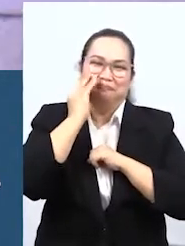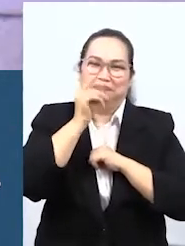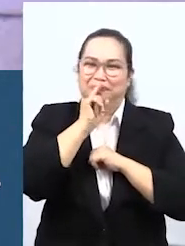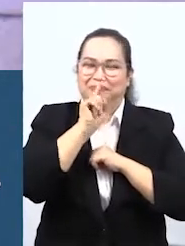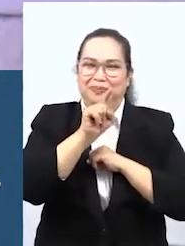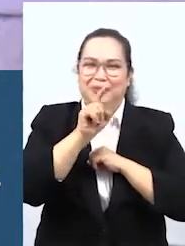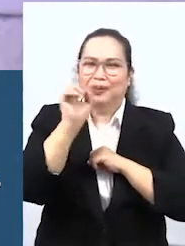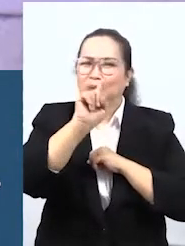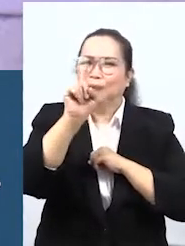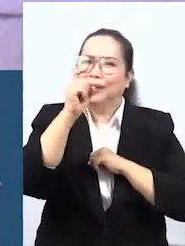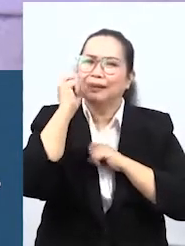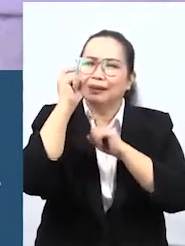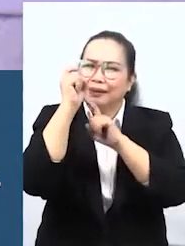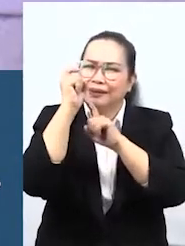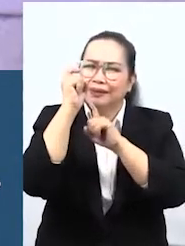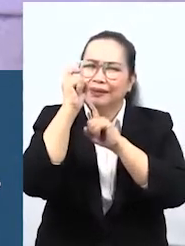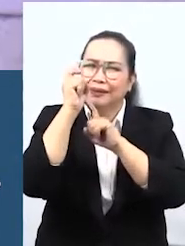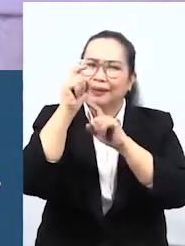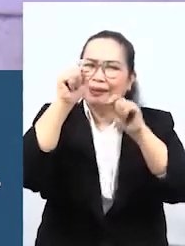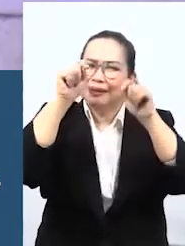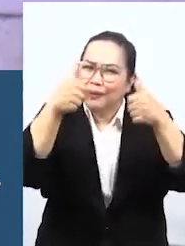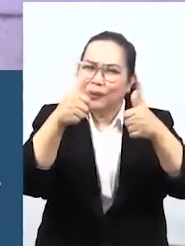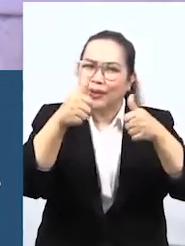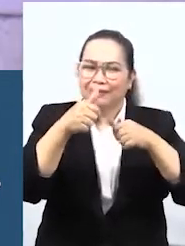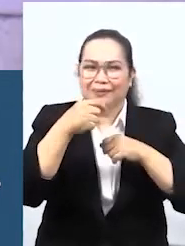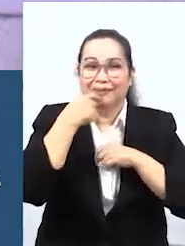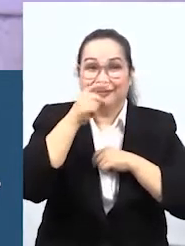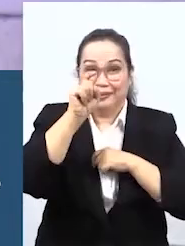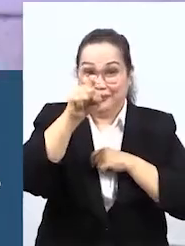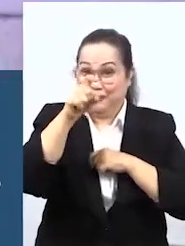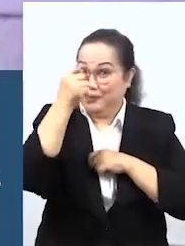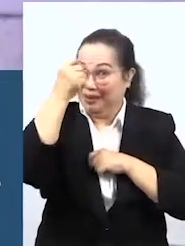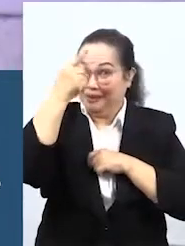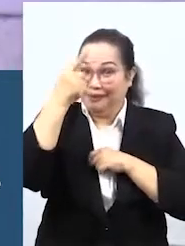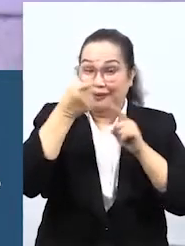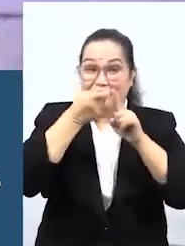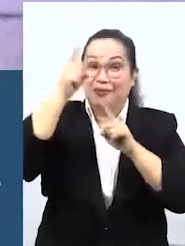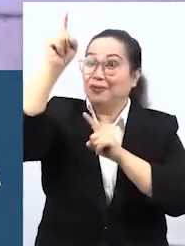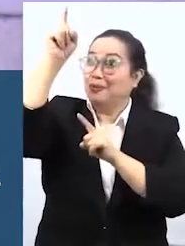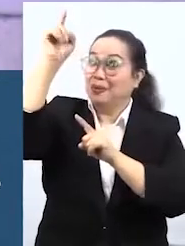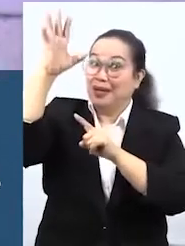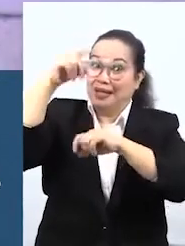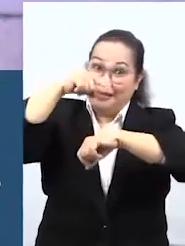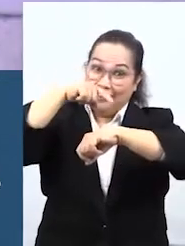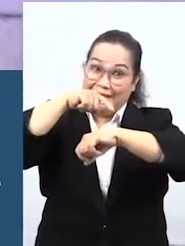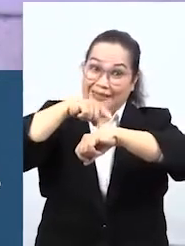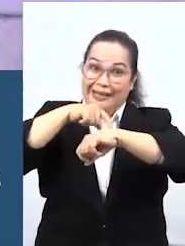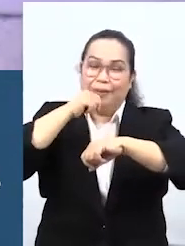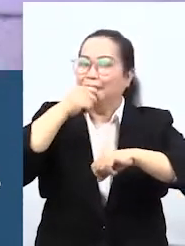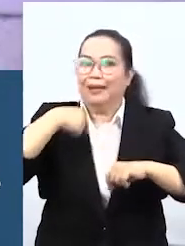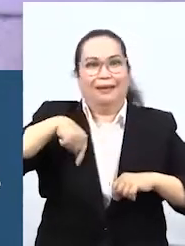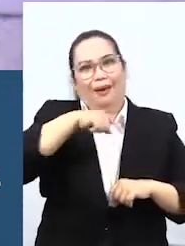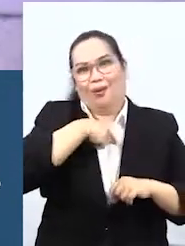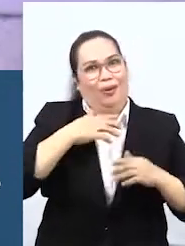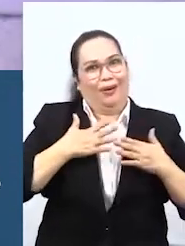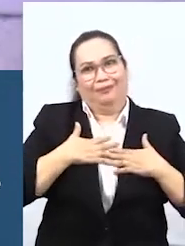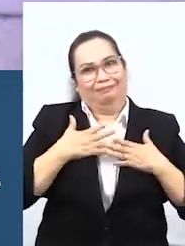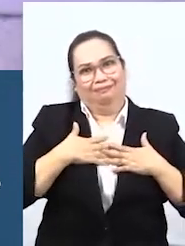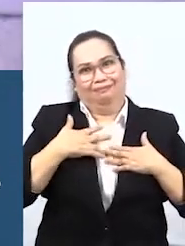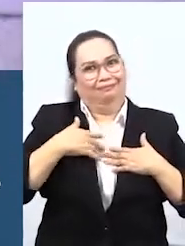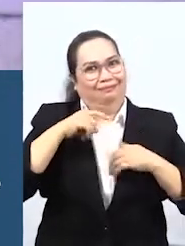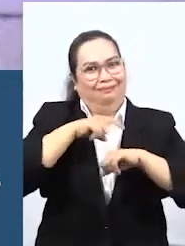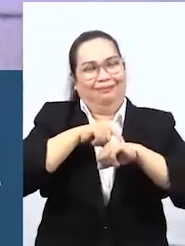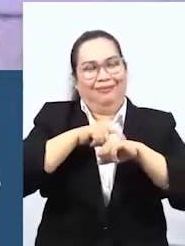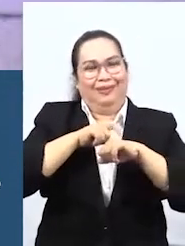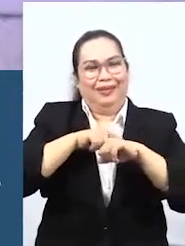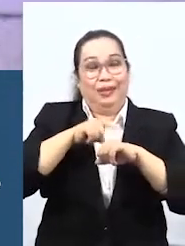speedily or quickly mean so we must Stand it from God's Timetable not ours with the Lord